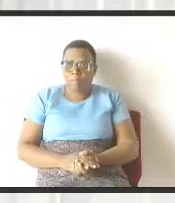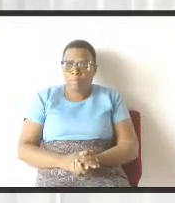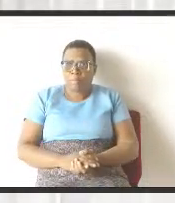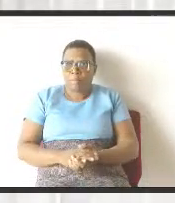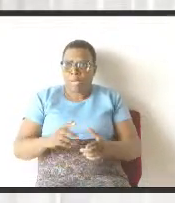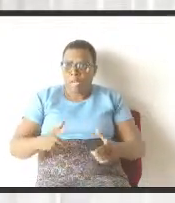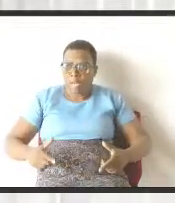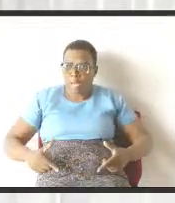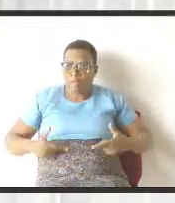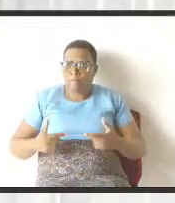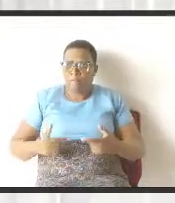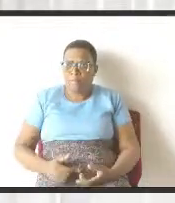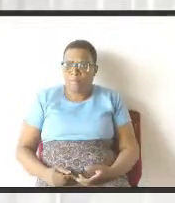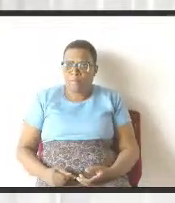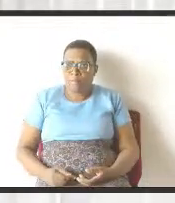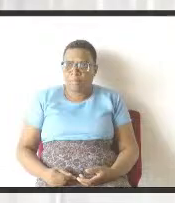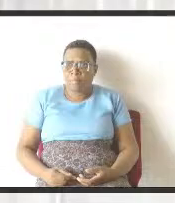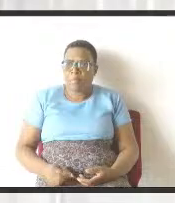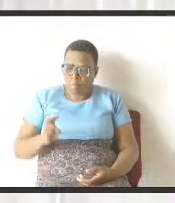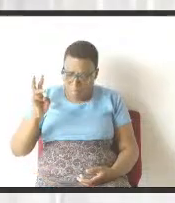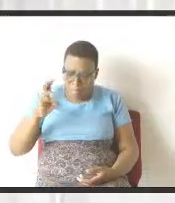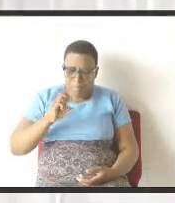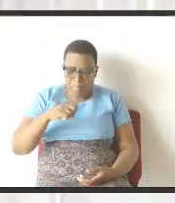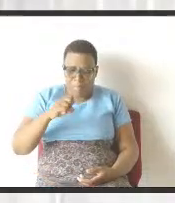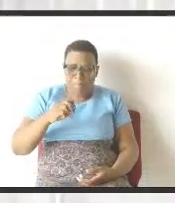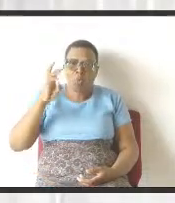You have to run.